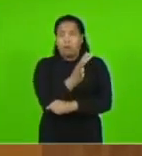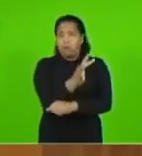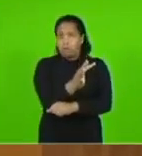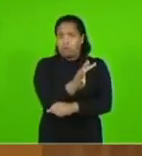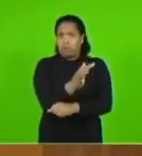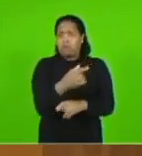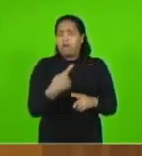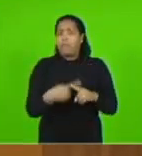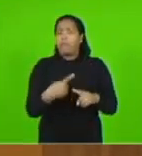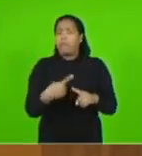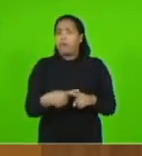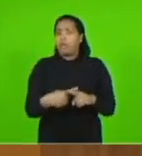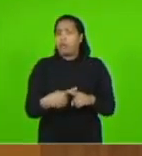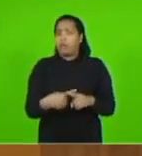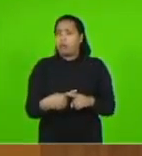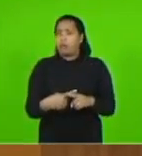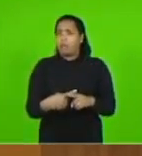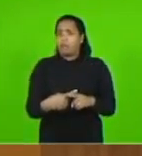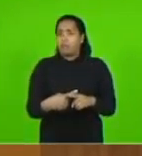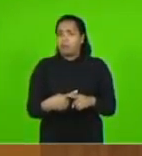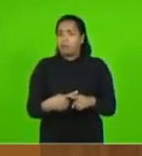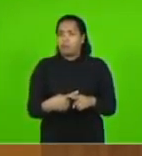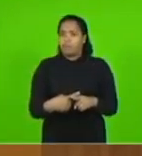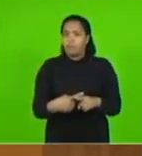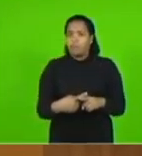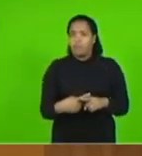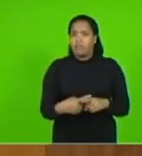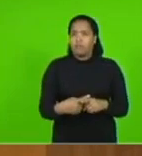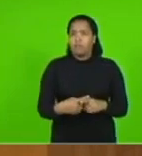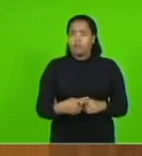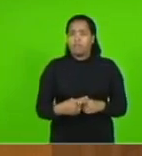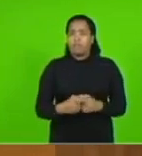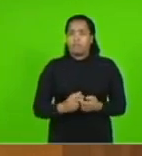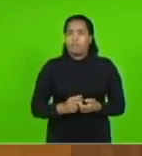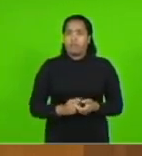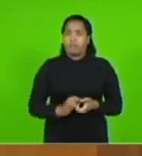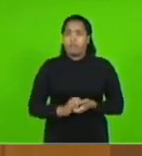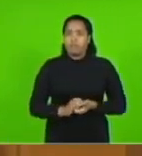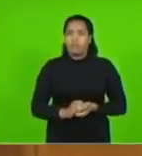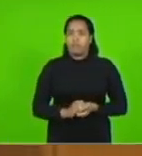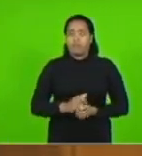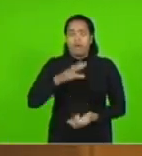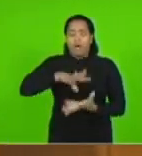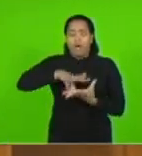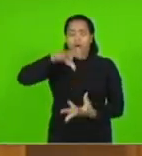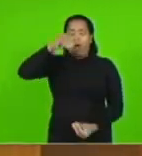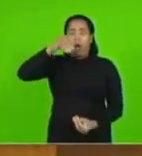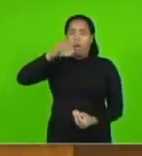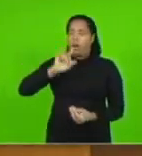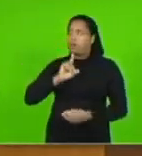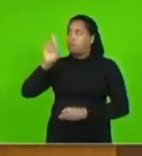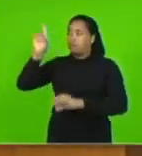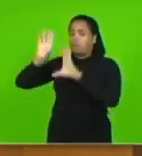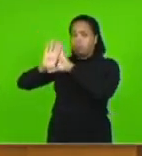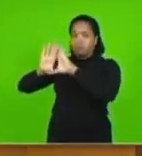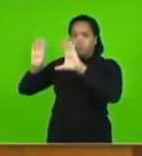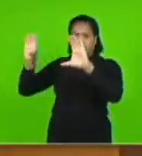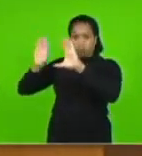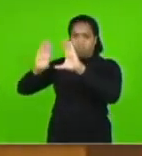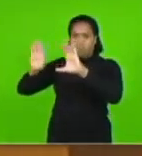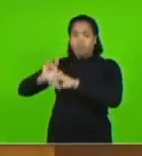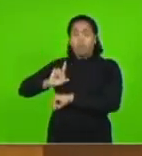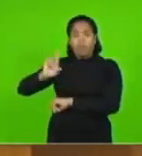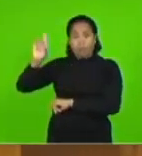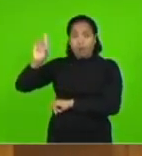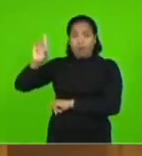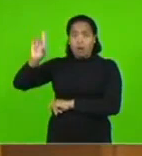The Bible itself states that we are going to rise again. Our souls is going to go with Jesus in